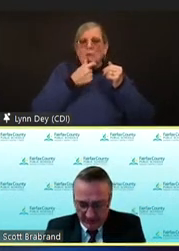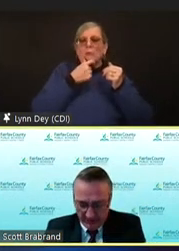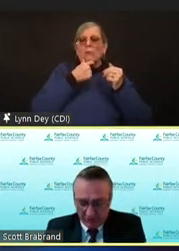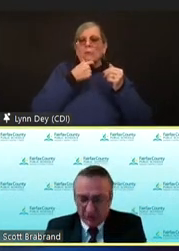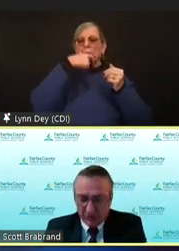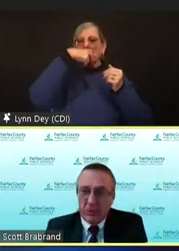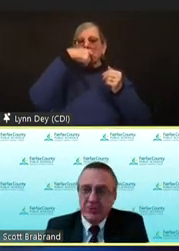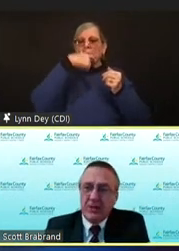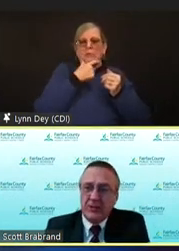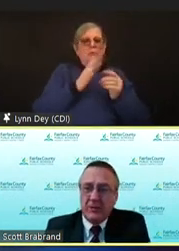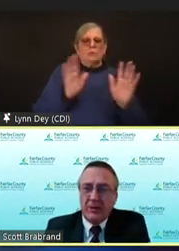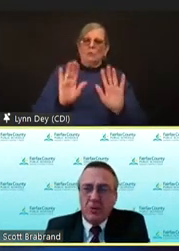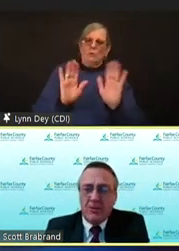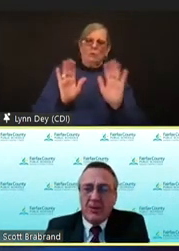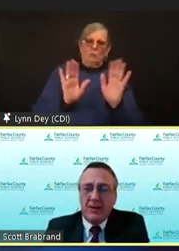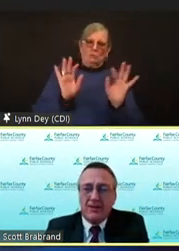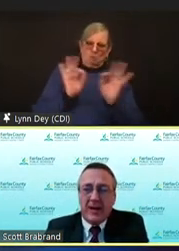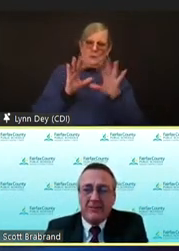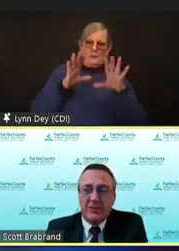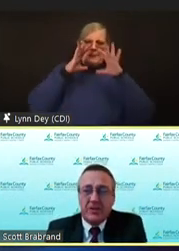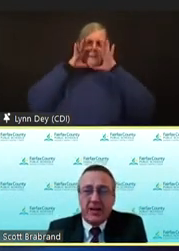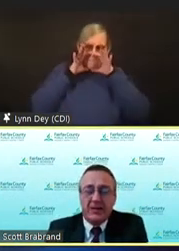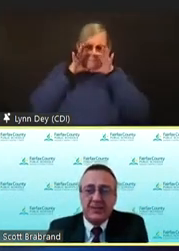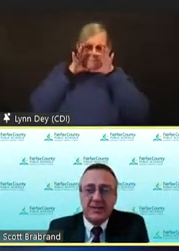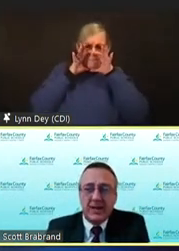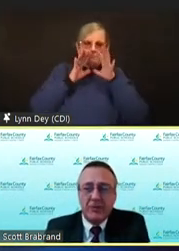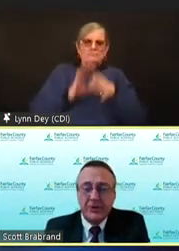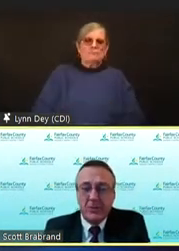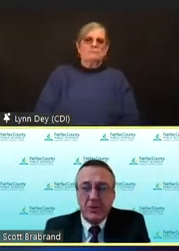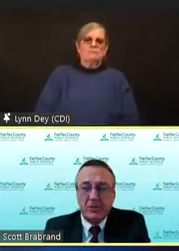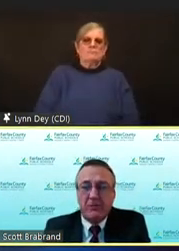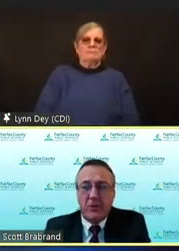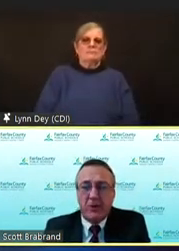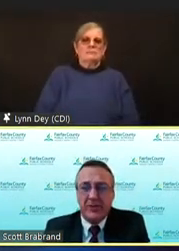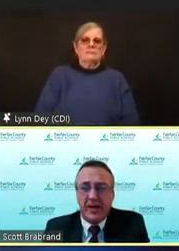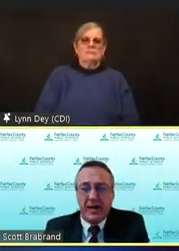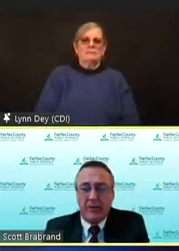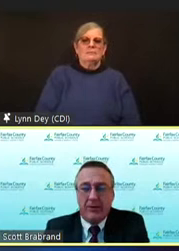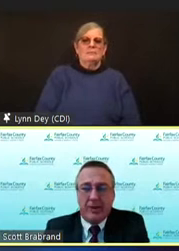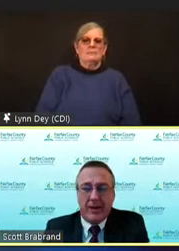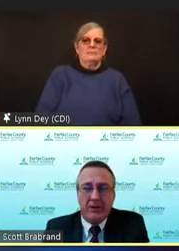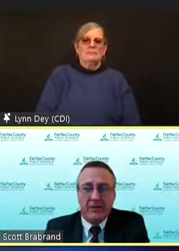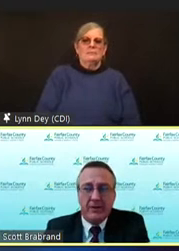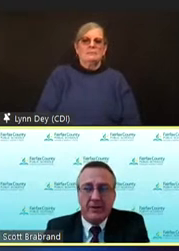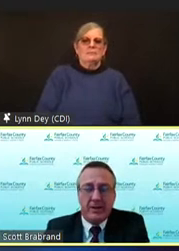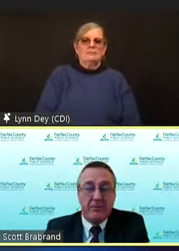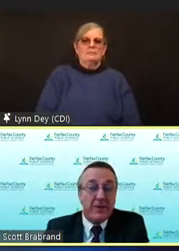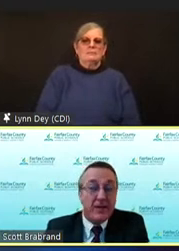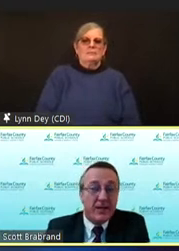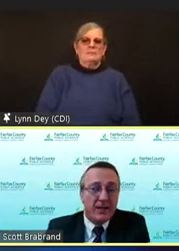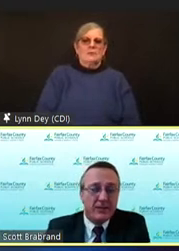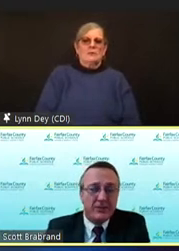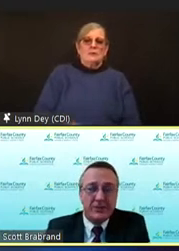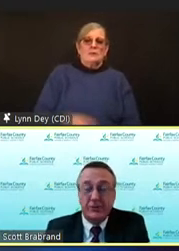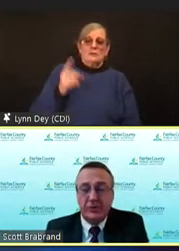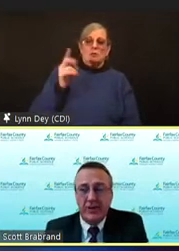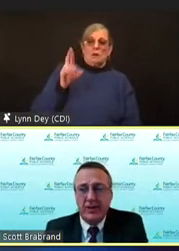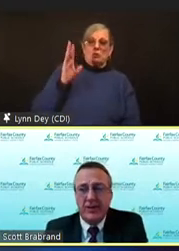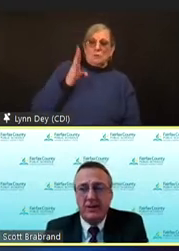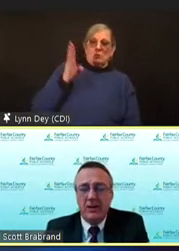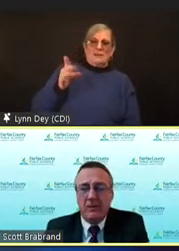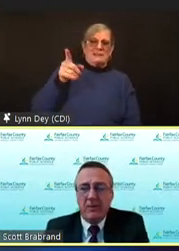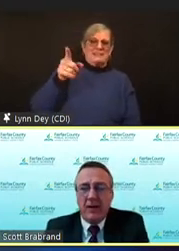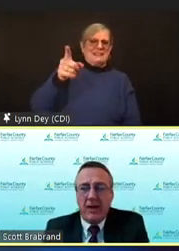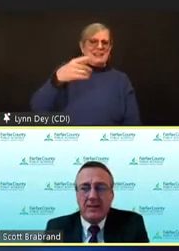Thank you, Dr. Schwartz. Dr. Libby, one of the things I've just gotten to see, I know so much floats out around in media and social